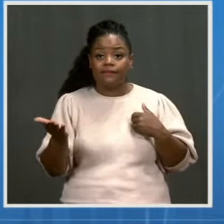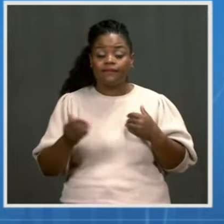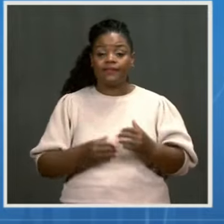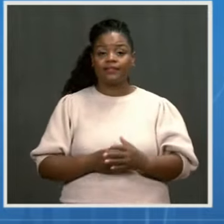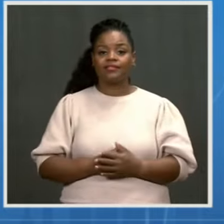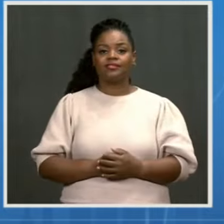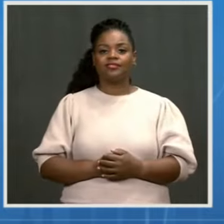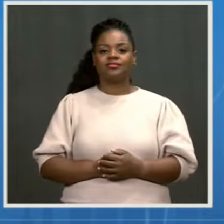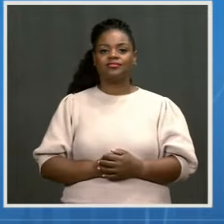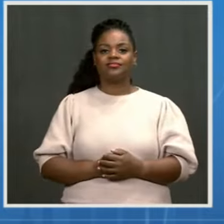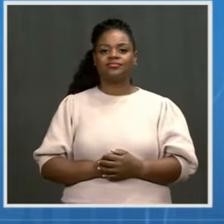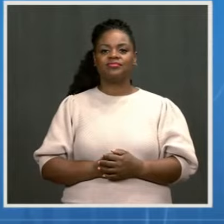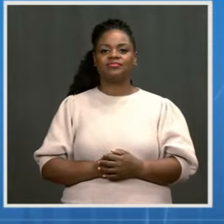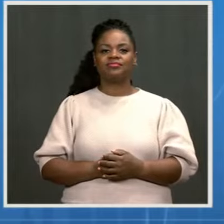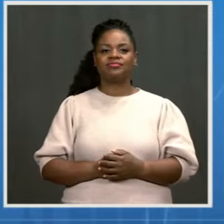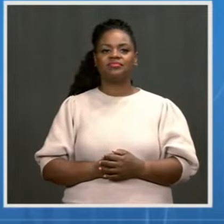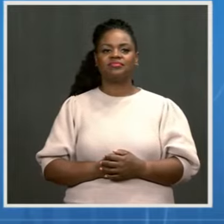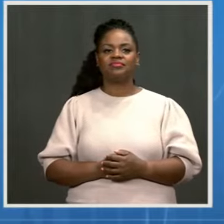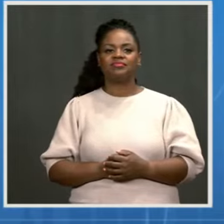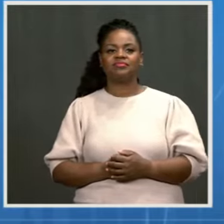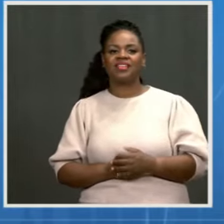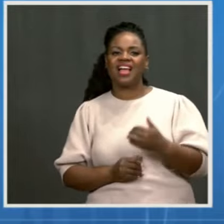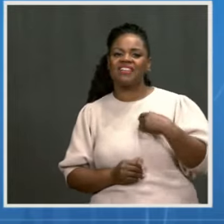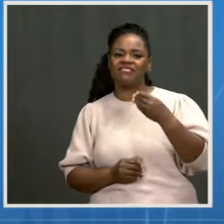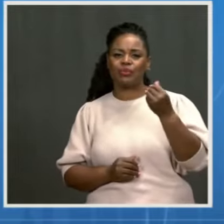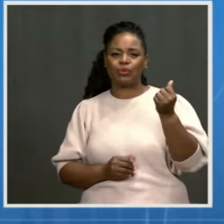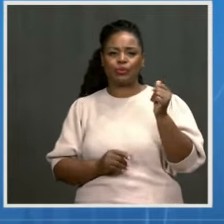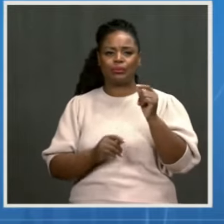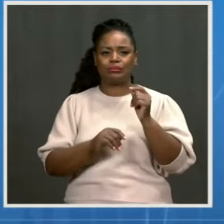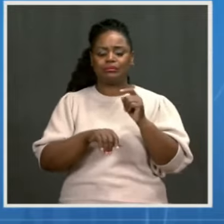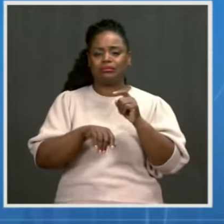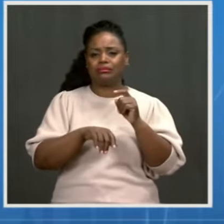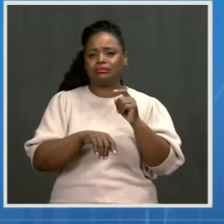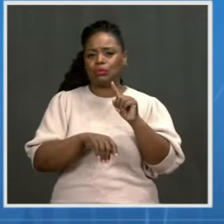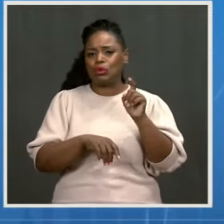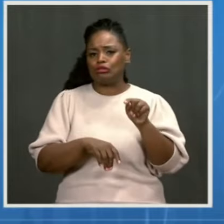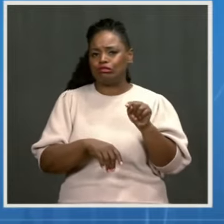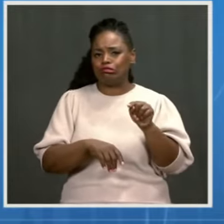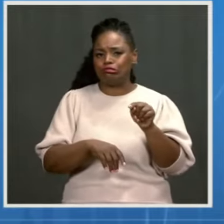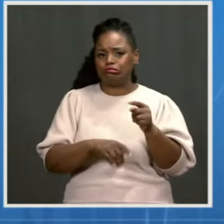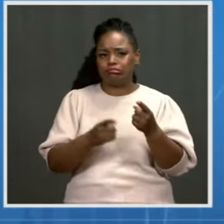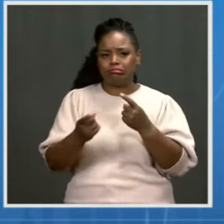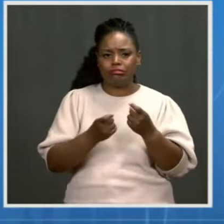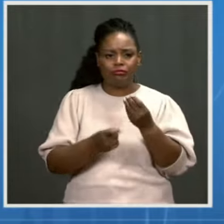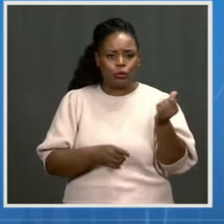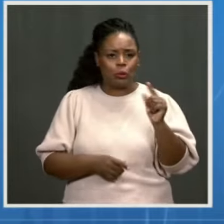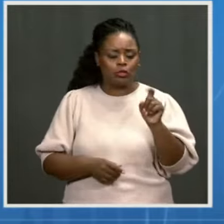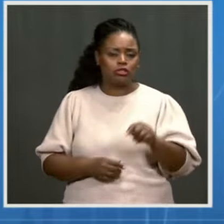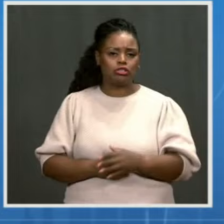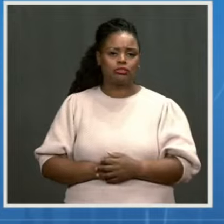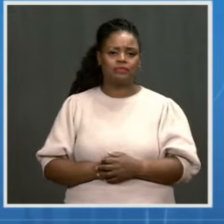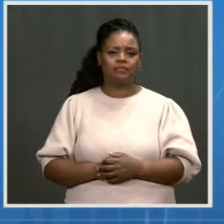Thanks, Jeff. We only have time for a few questions today, but first we're going to go to Sharon Lafreniere at New York Times.